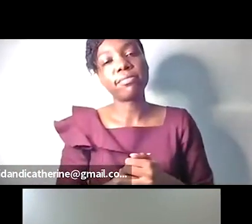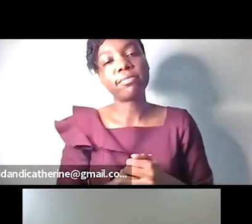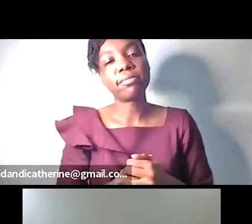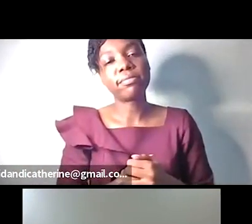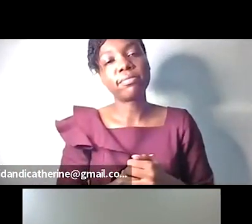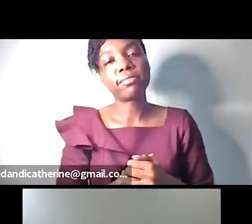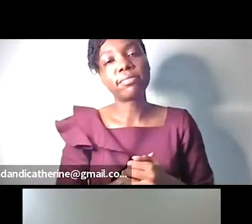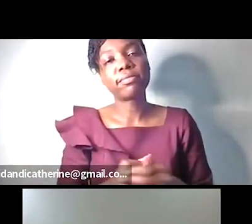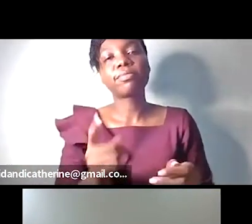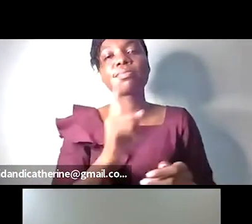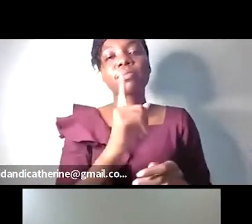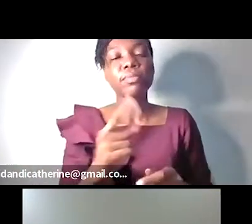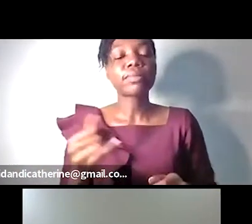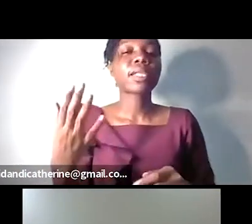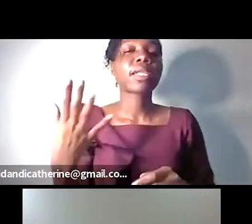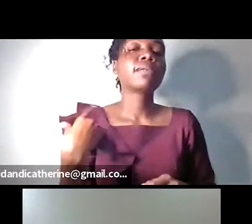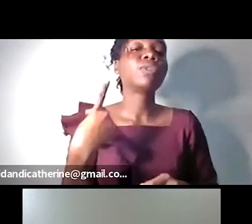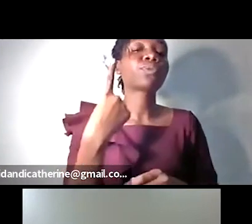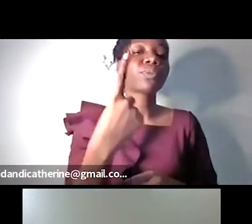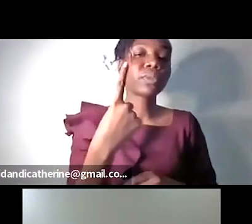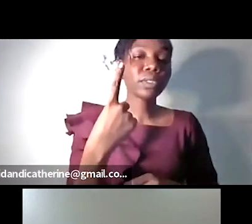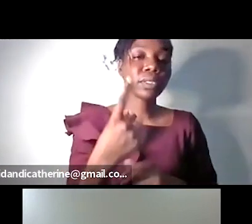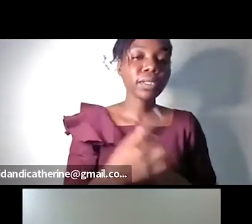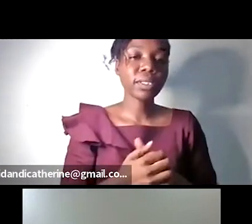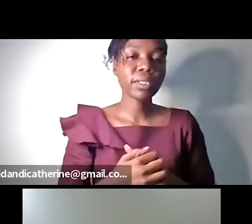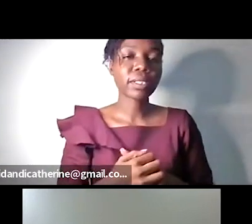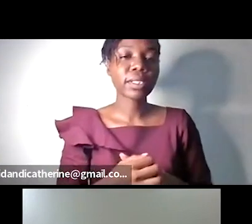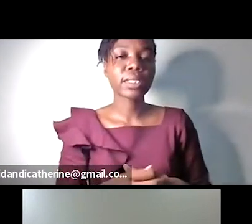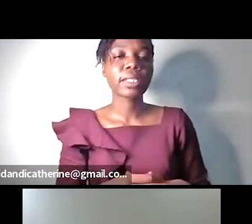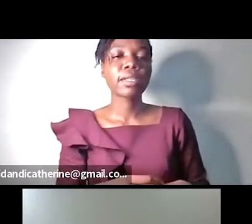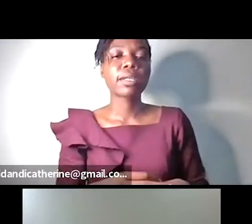my first insight here, first of all,